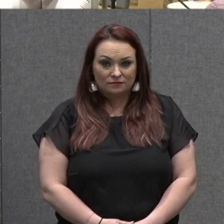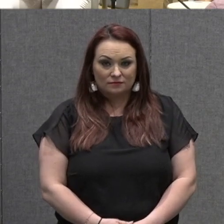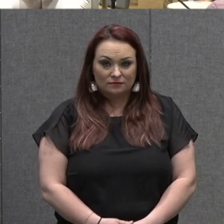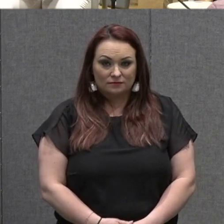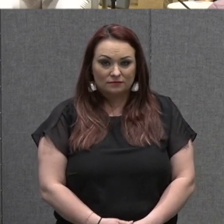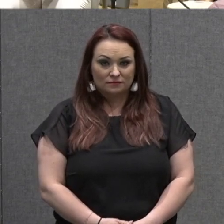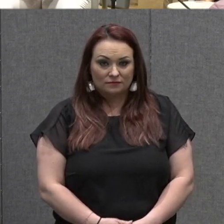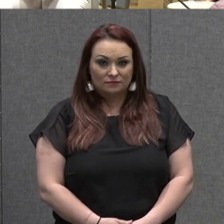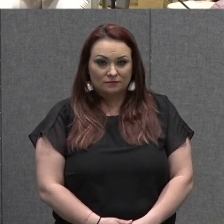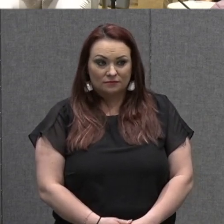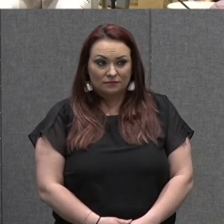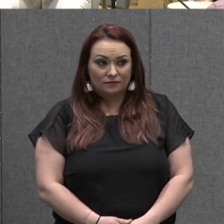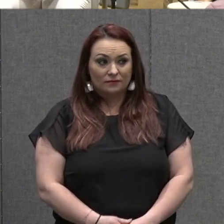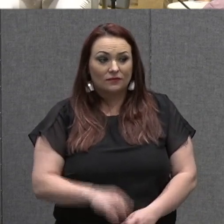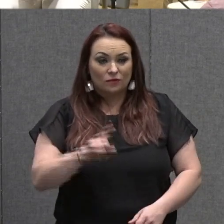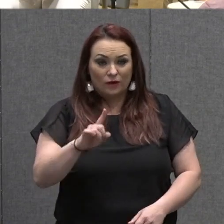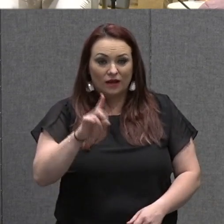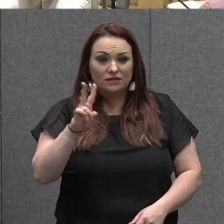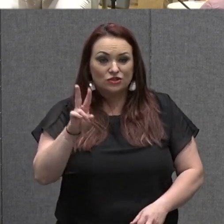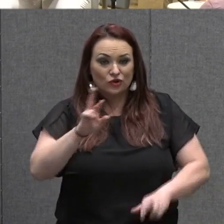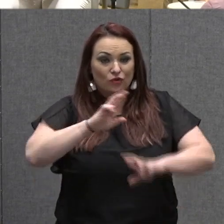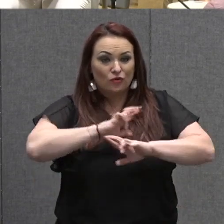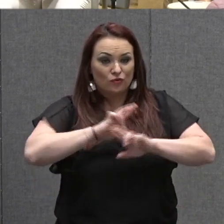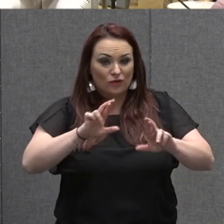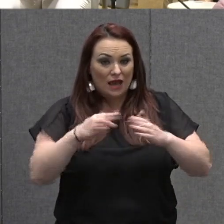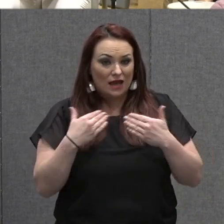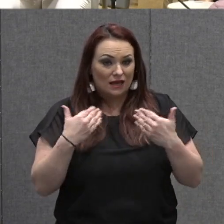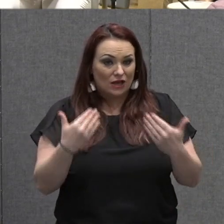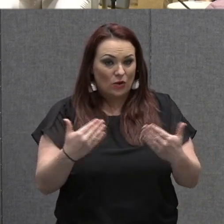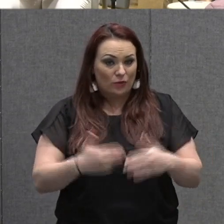One, two, ready, go.